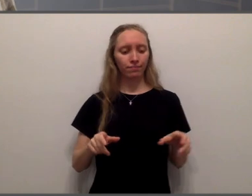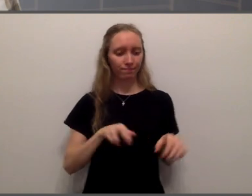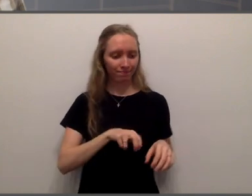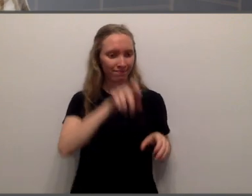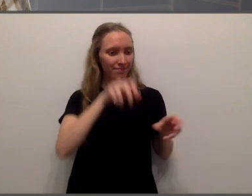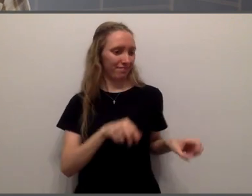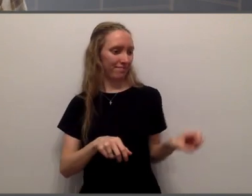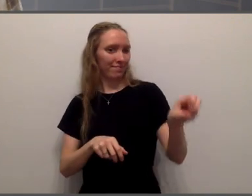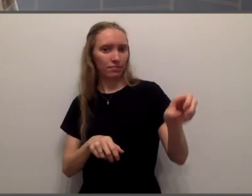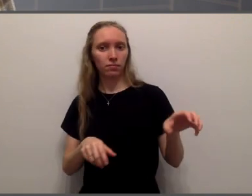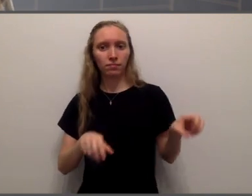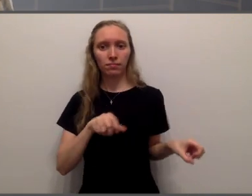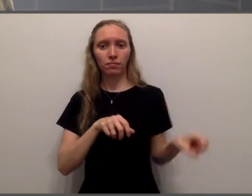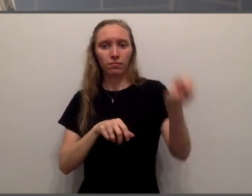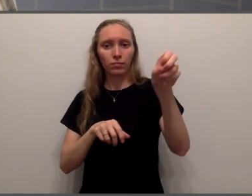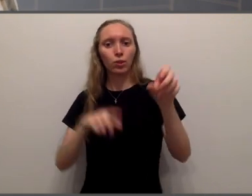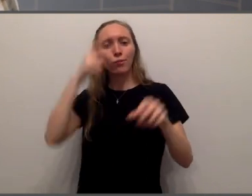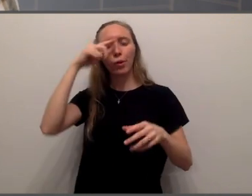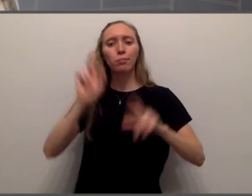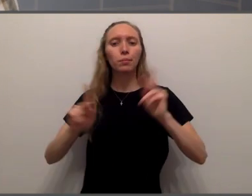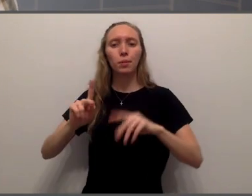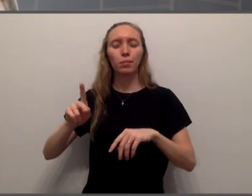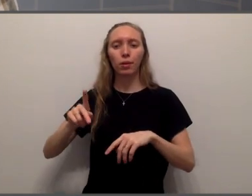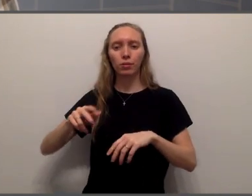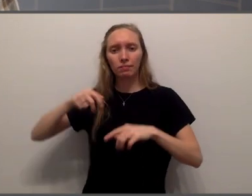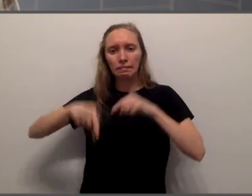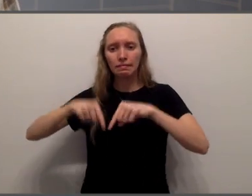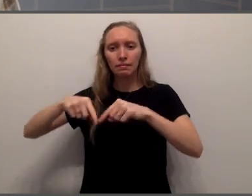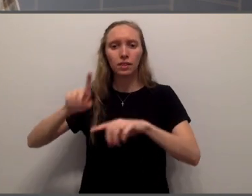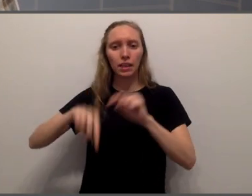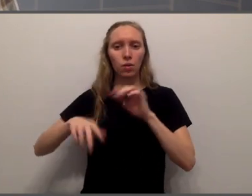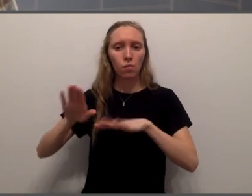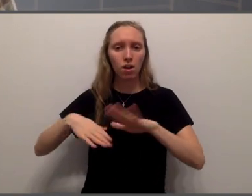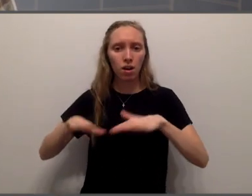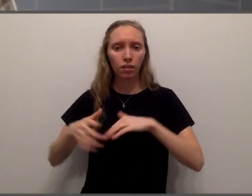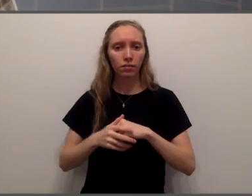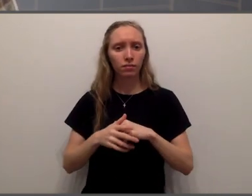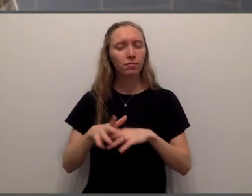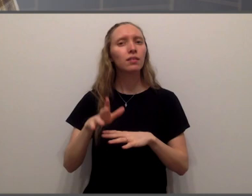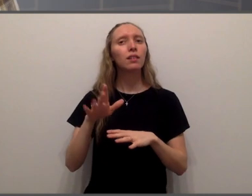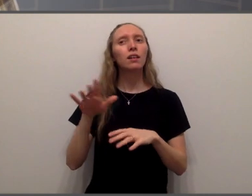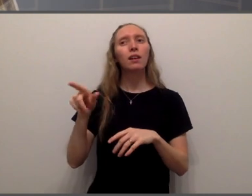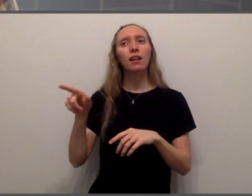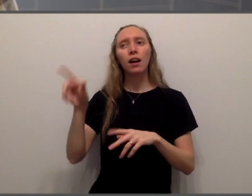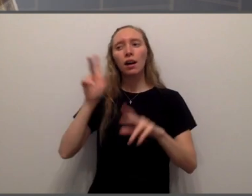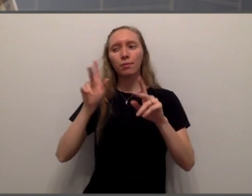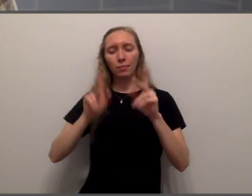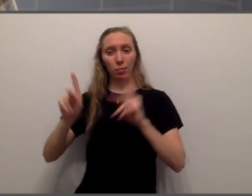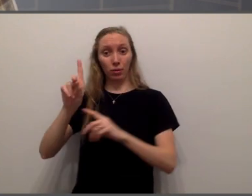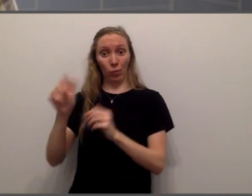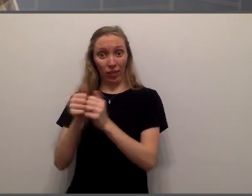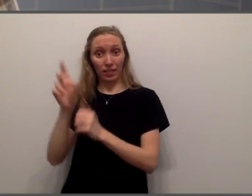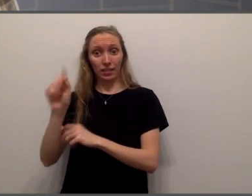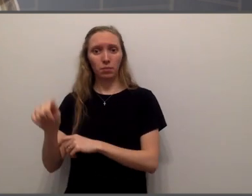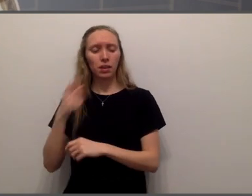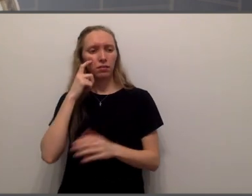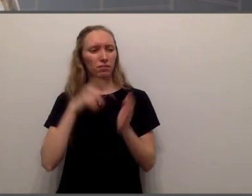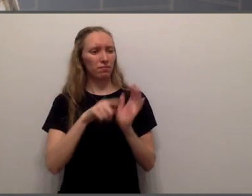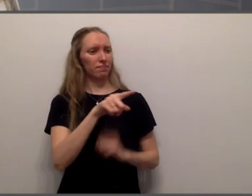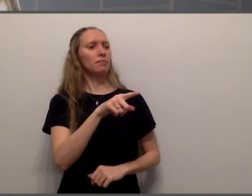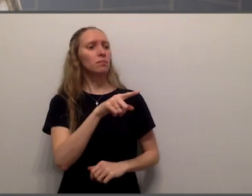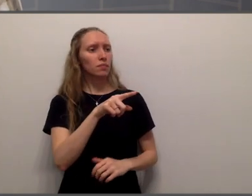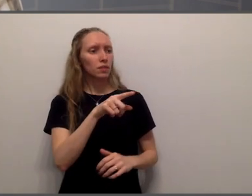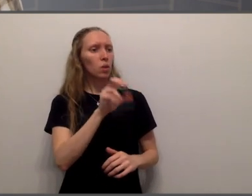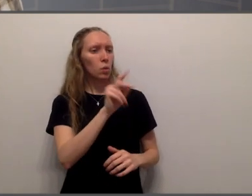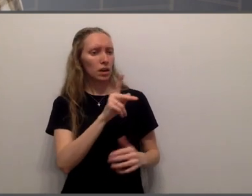people with a disability that they're being accommodated, but not fully welcome. In a series like this,